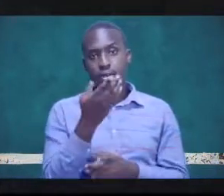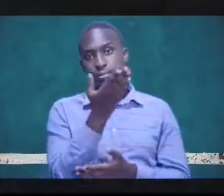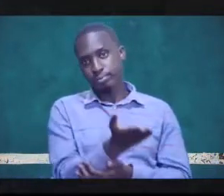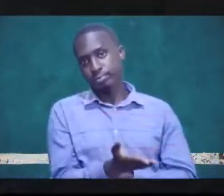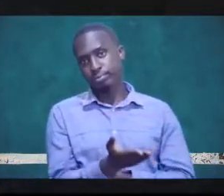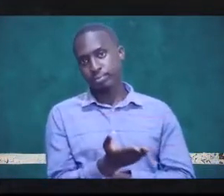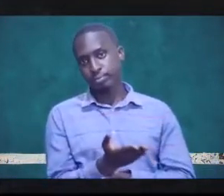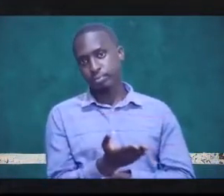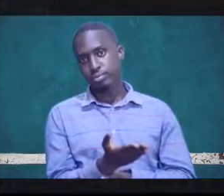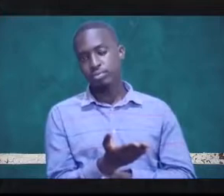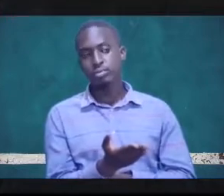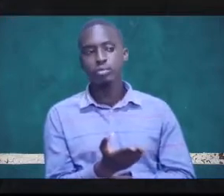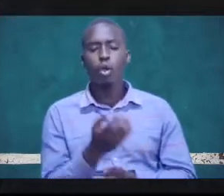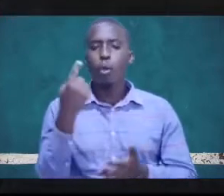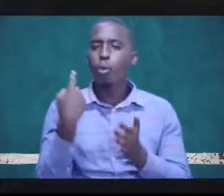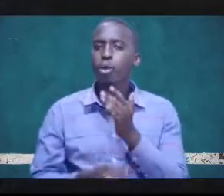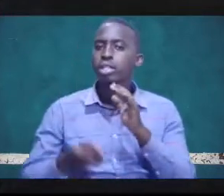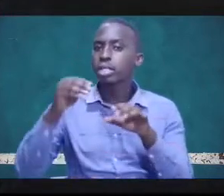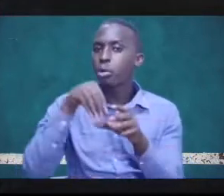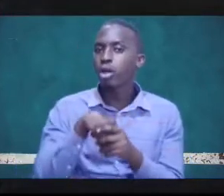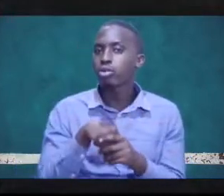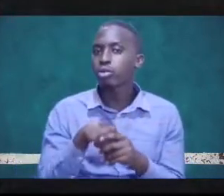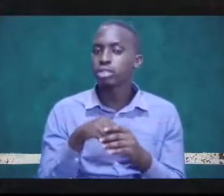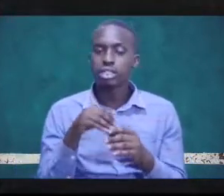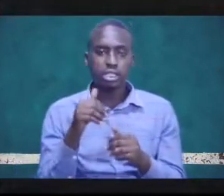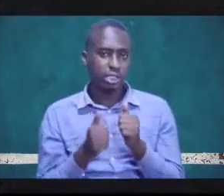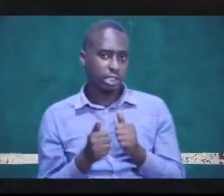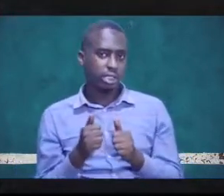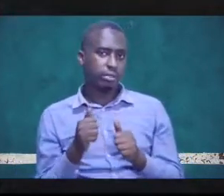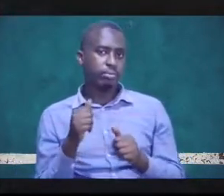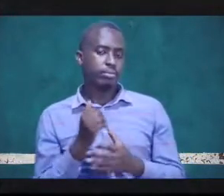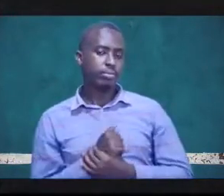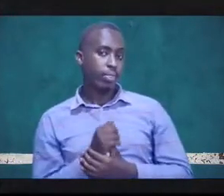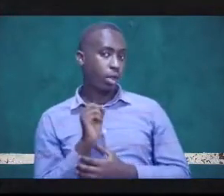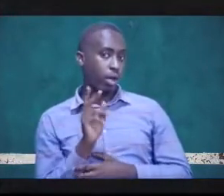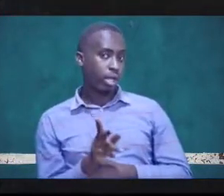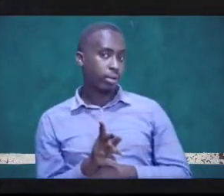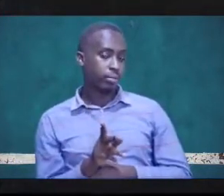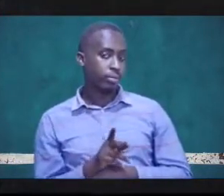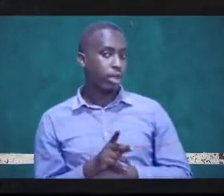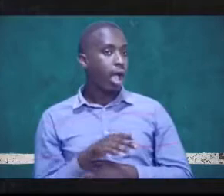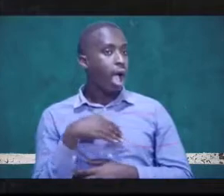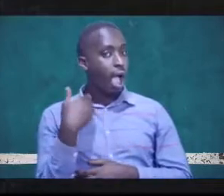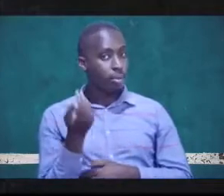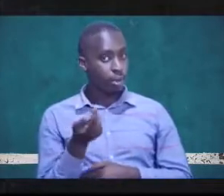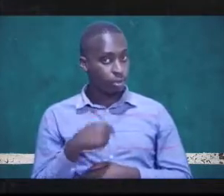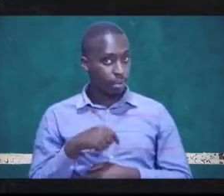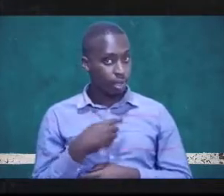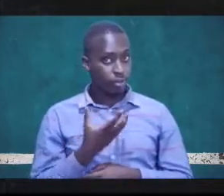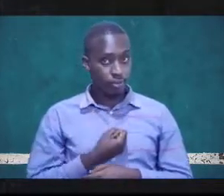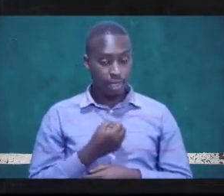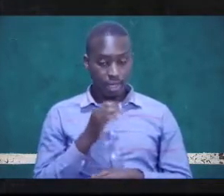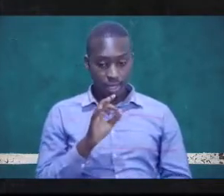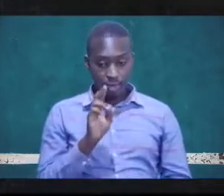nucleus. What involves this nucleus. Okay? So then we have